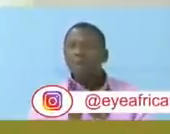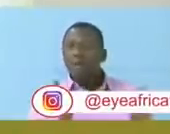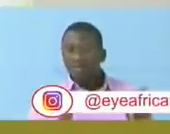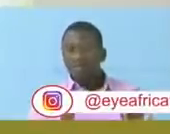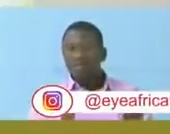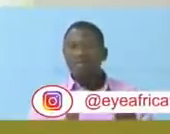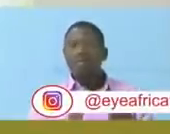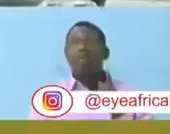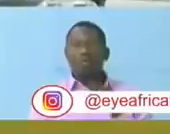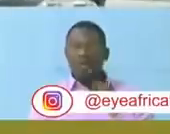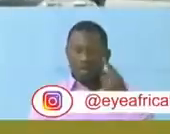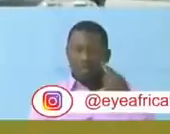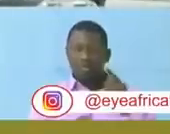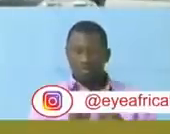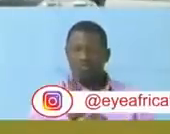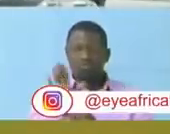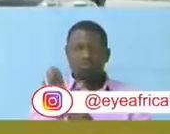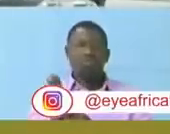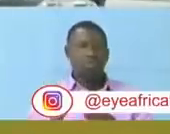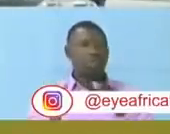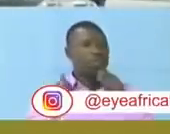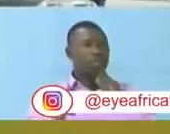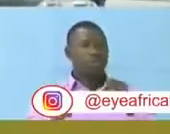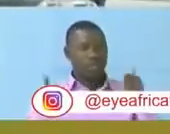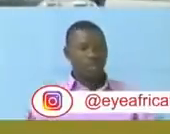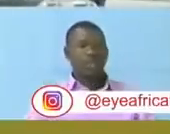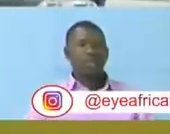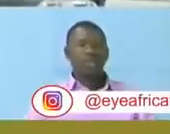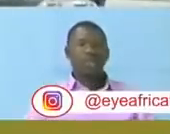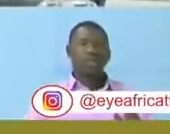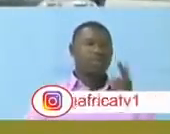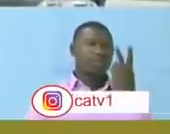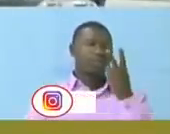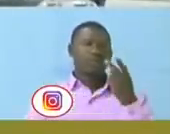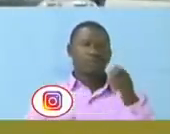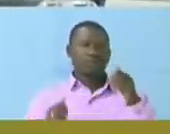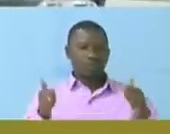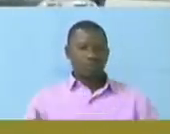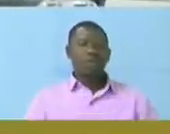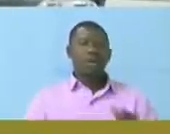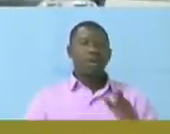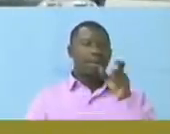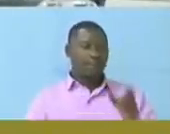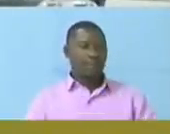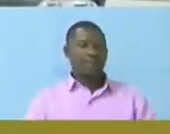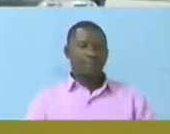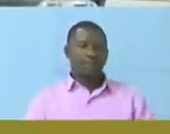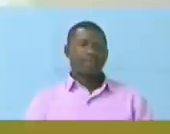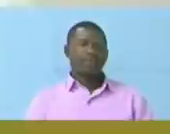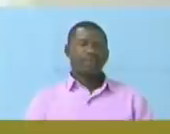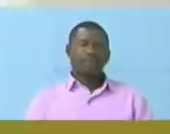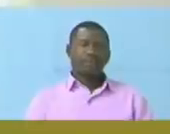I will circulate it to the chair and the deputy chair.